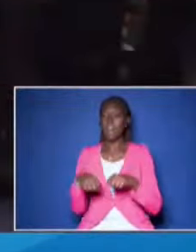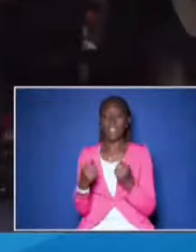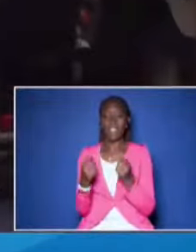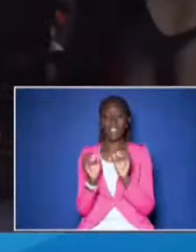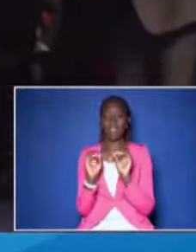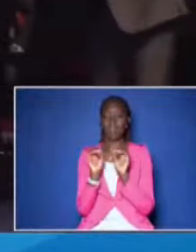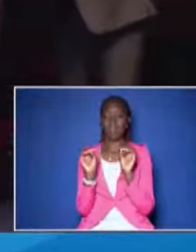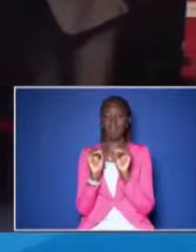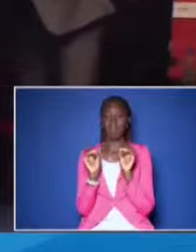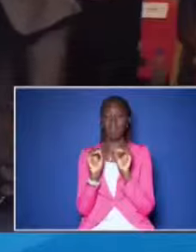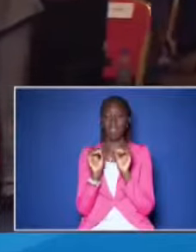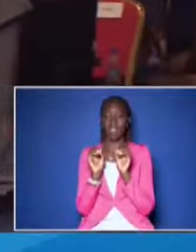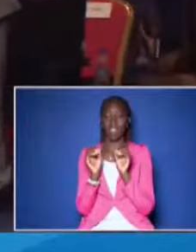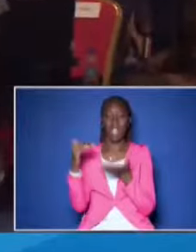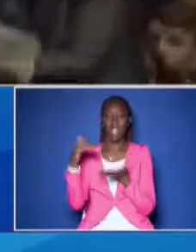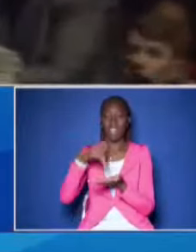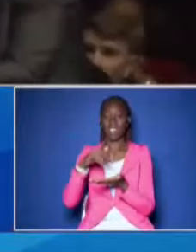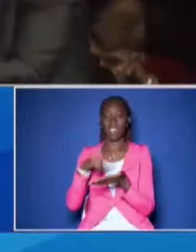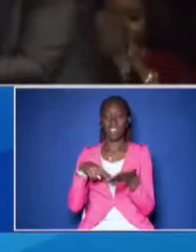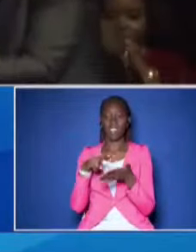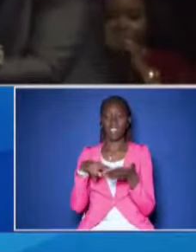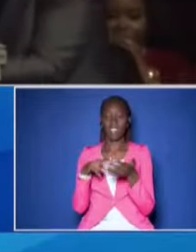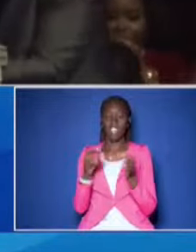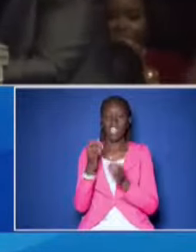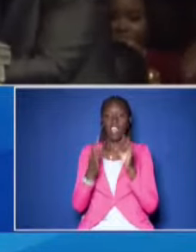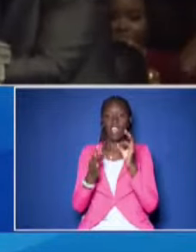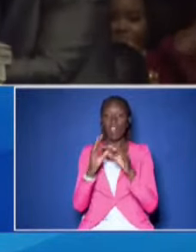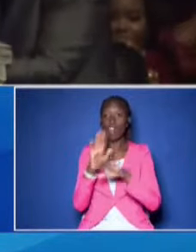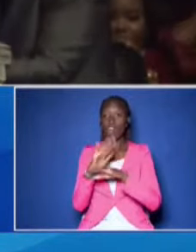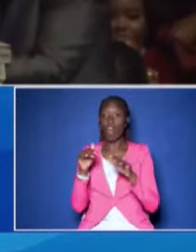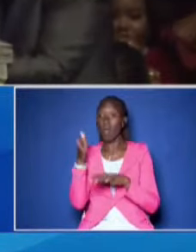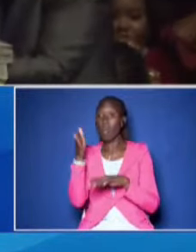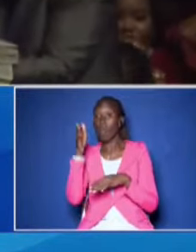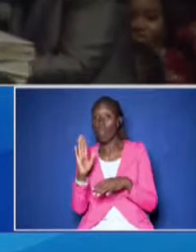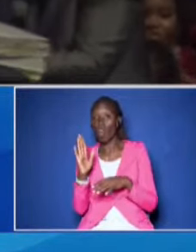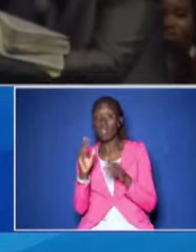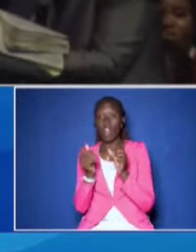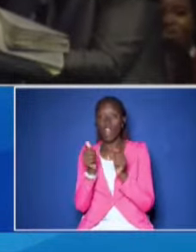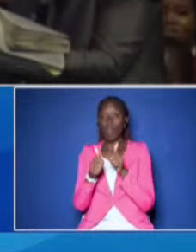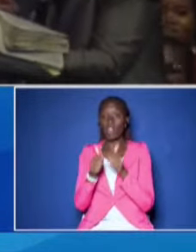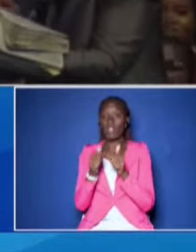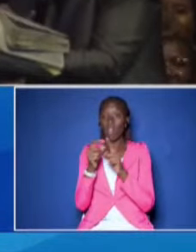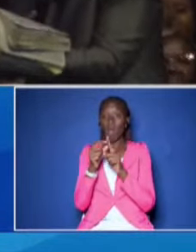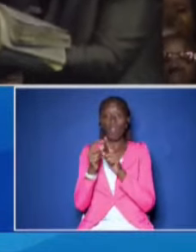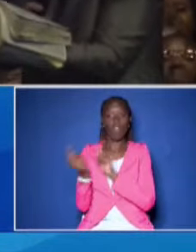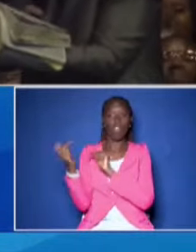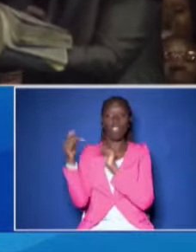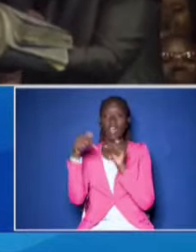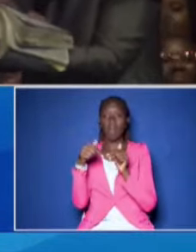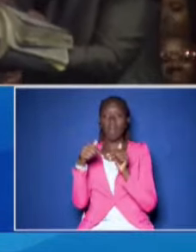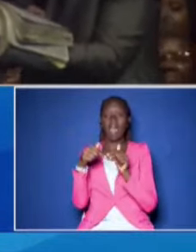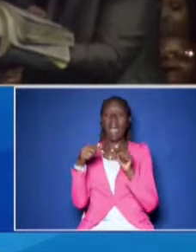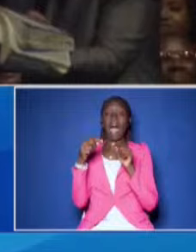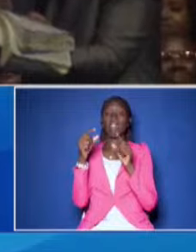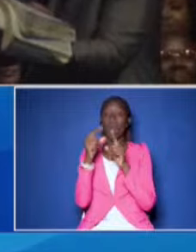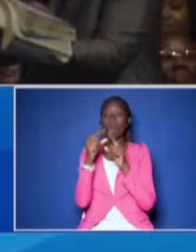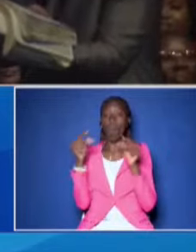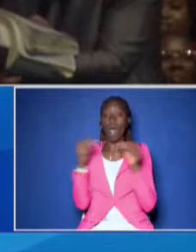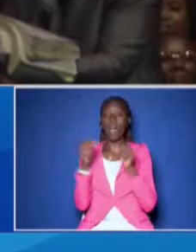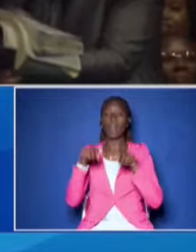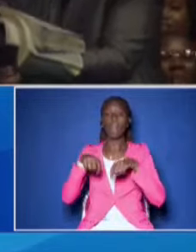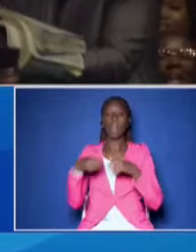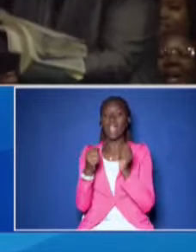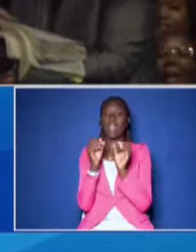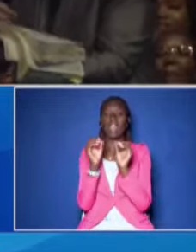read that again if he called them Gods unto whom the word of God came and the and the scriptures cannot